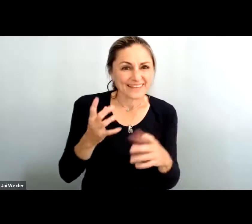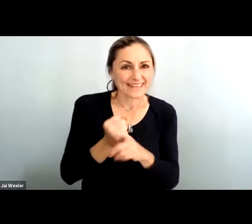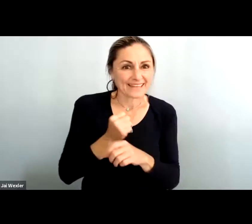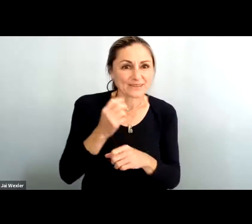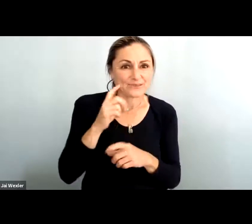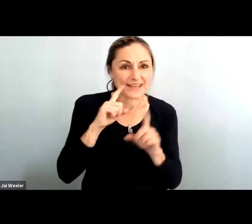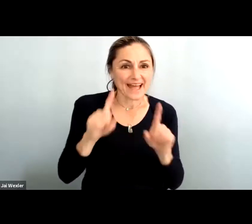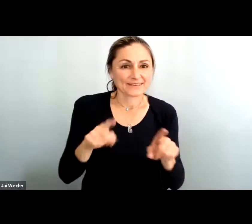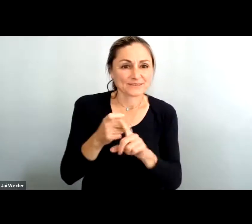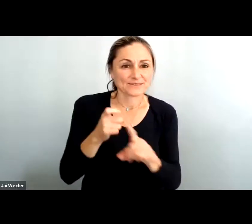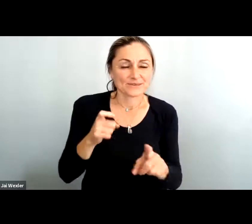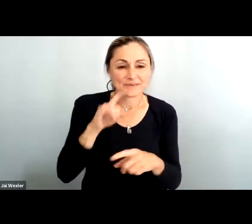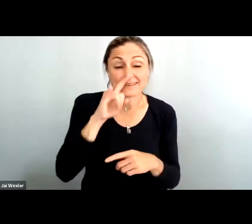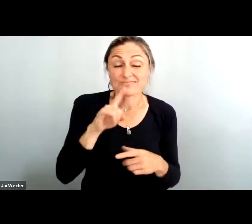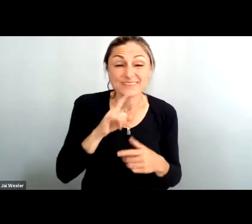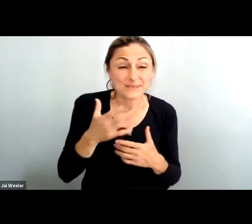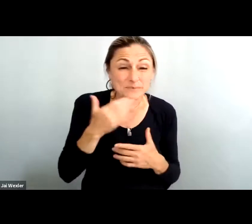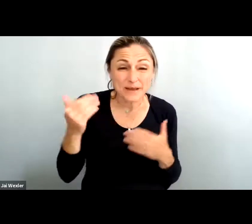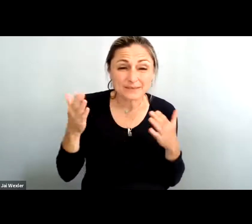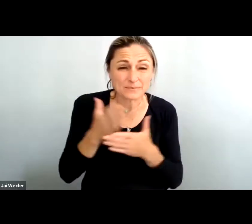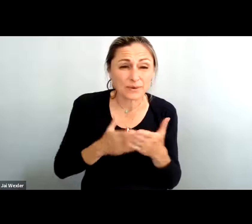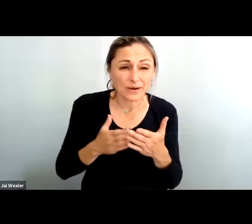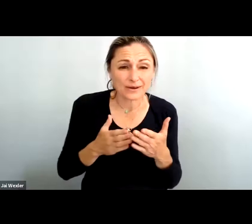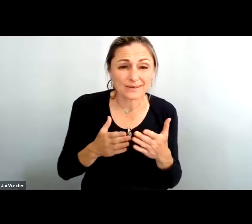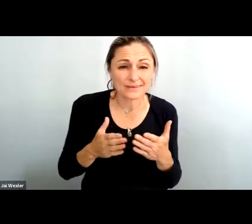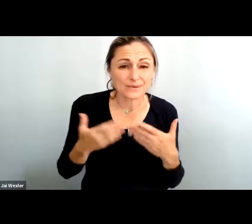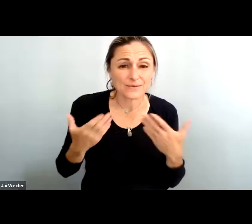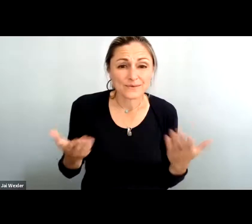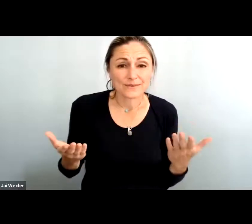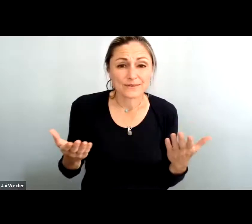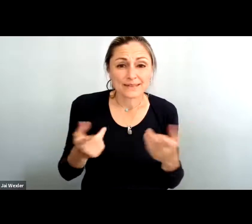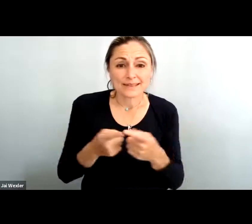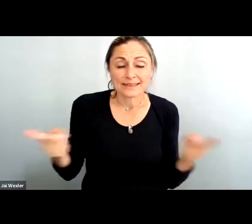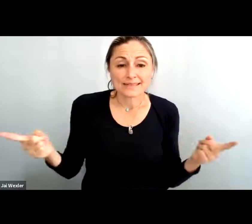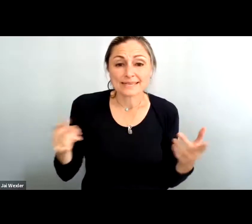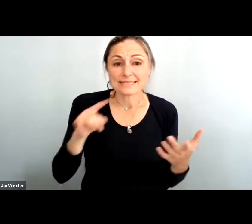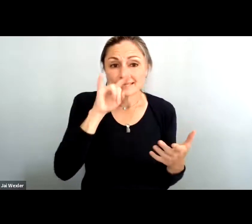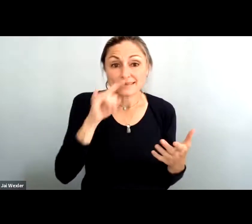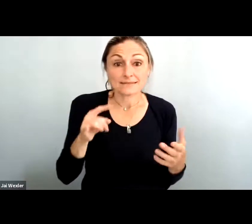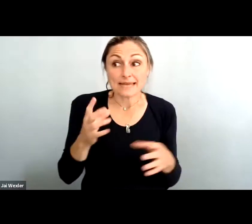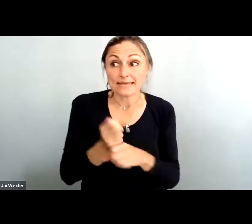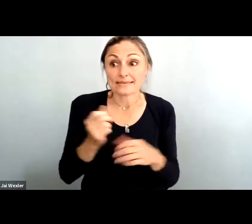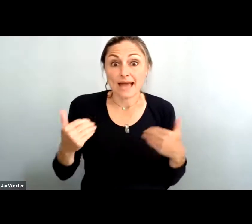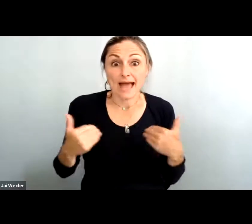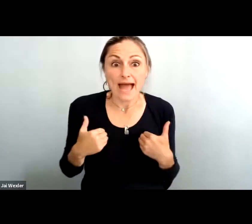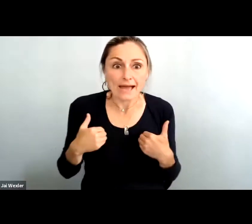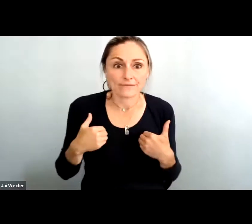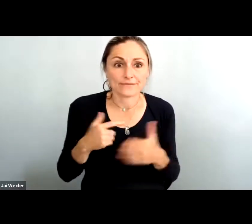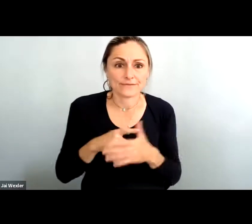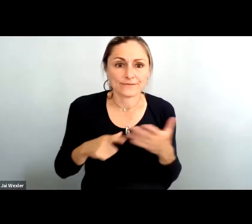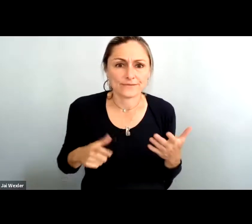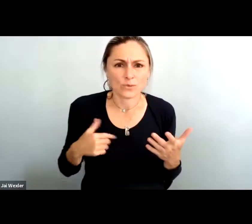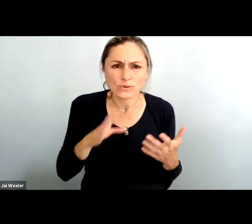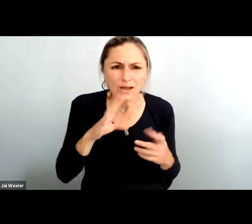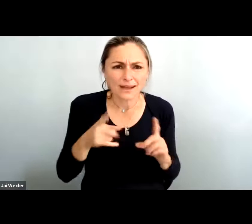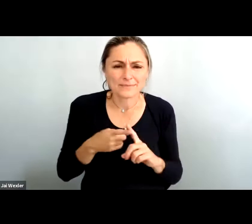Actually, the best part of this is that these kids, they get to have these things. We're talking about